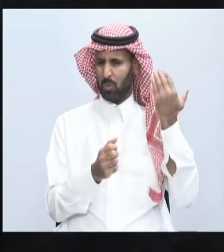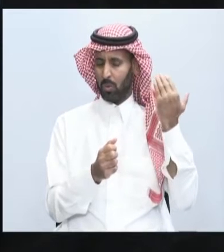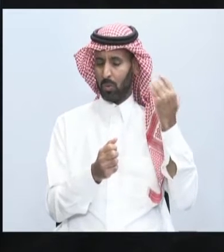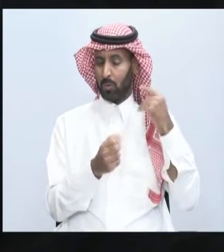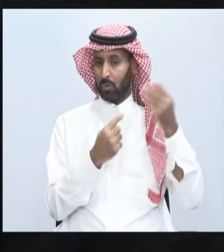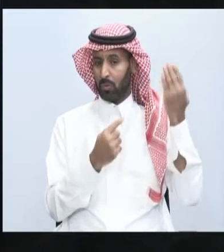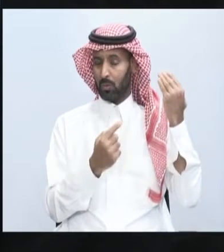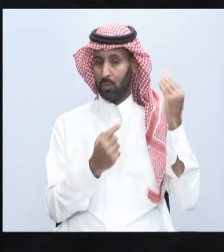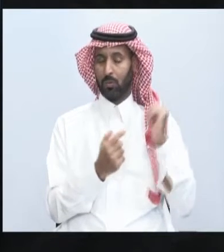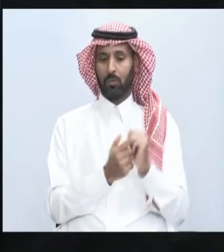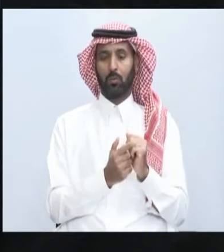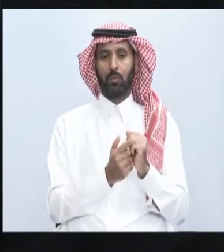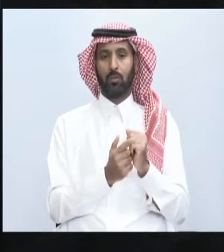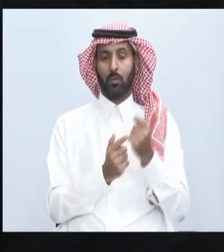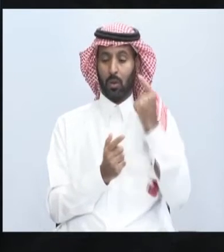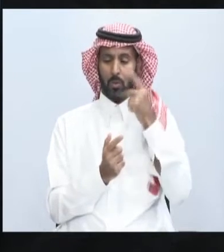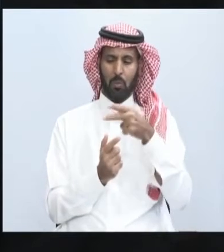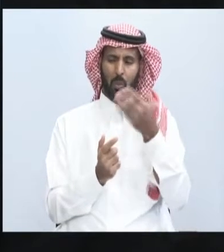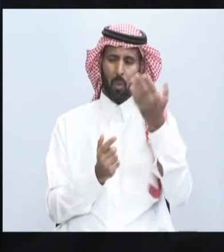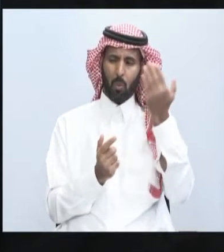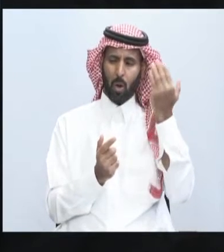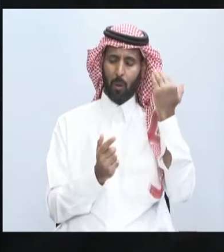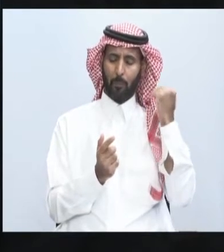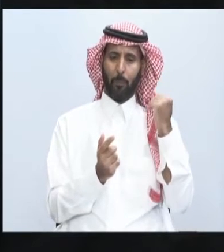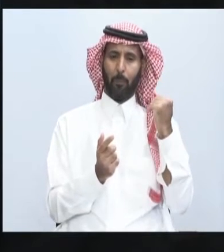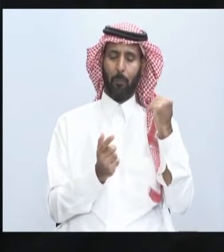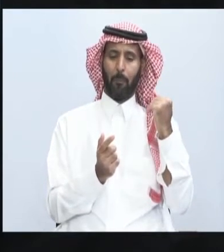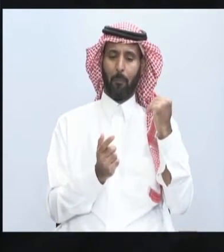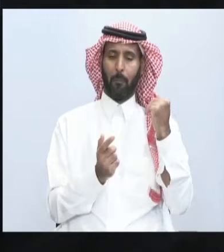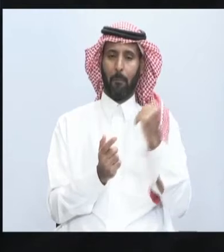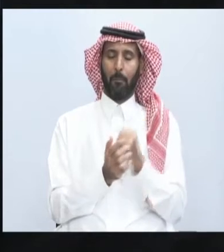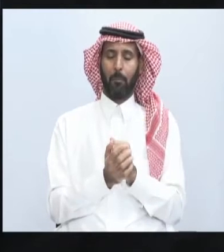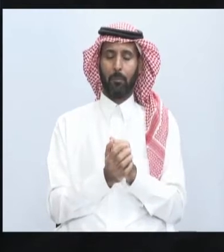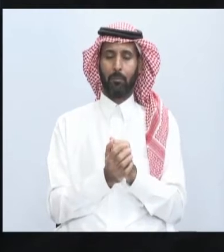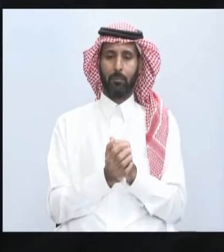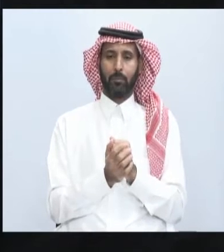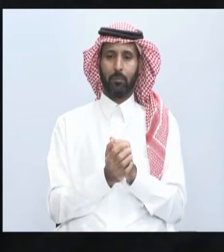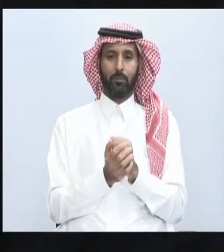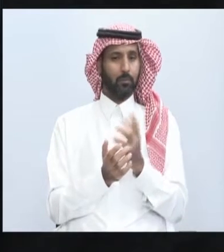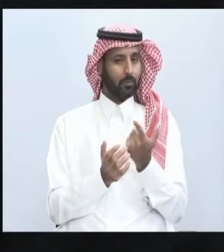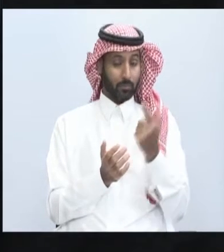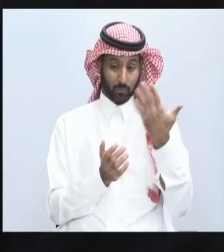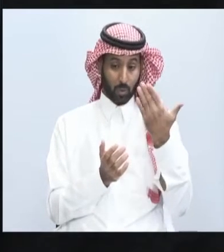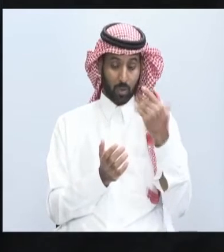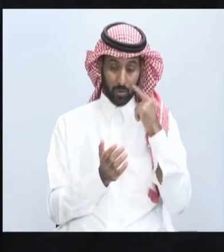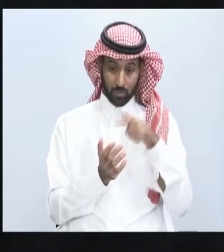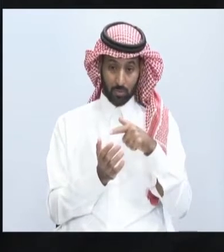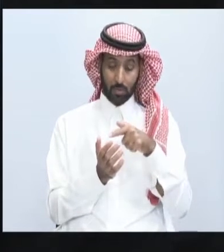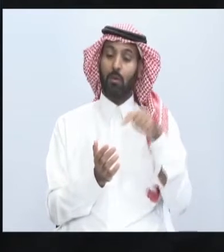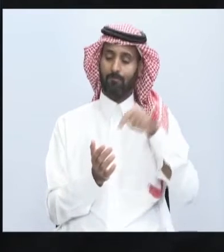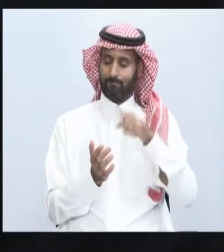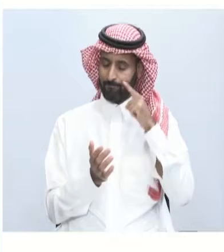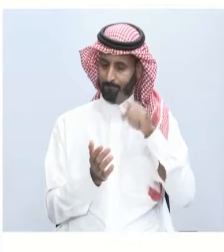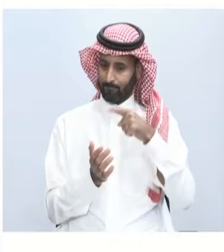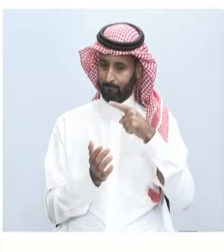that you rarely see them in your daily life? So of course, these